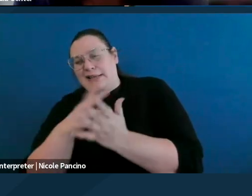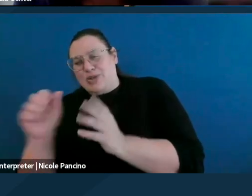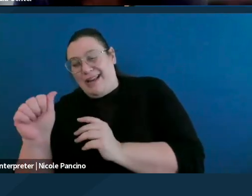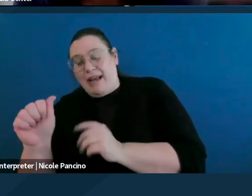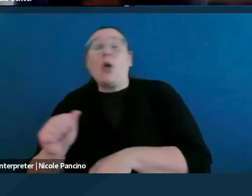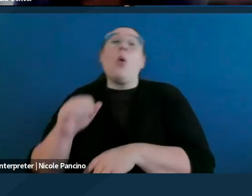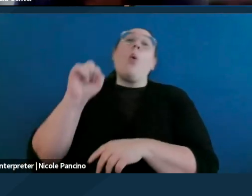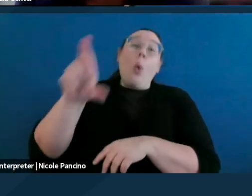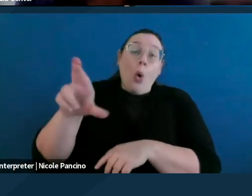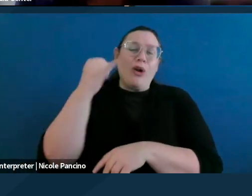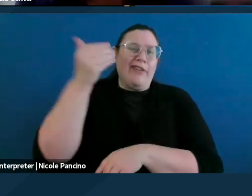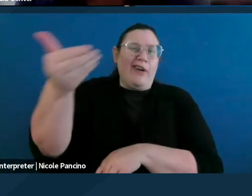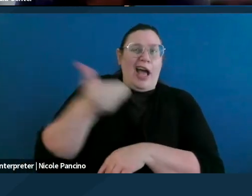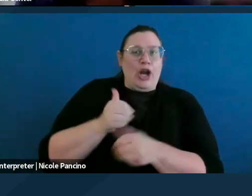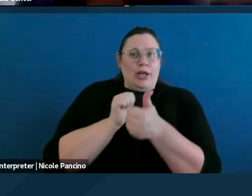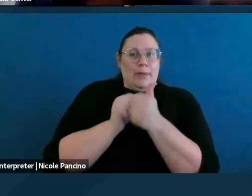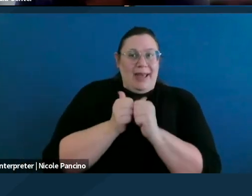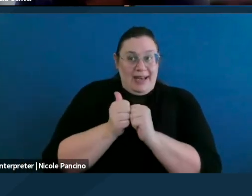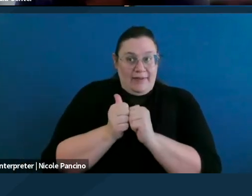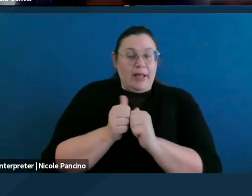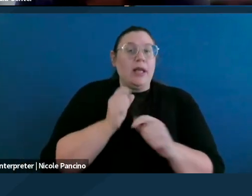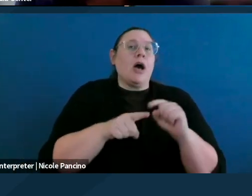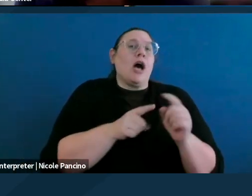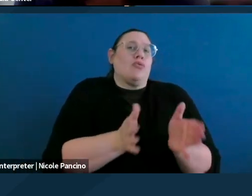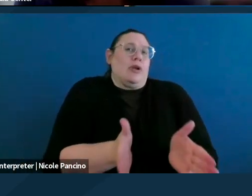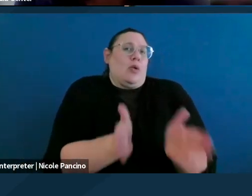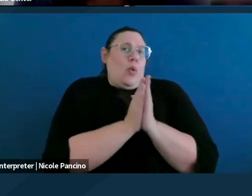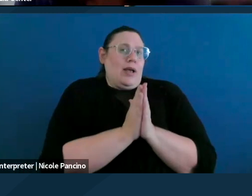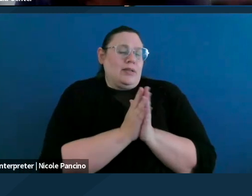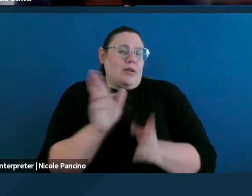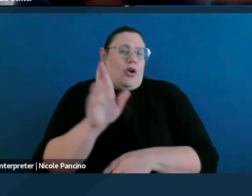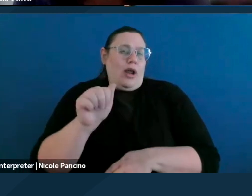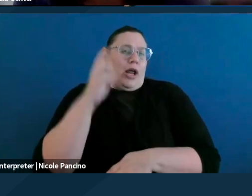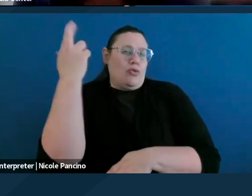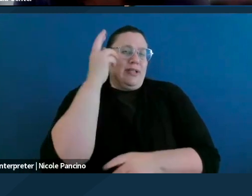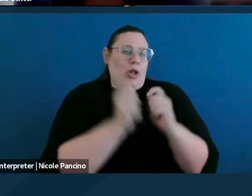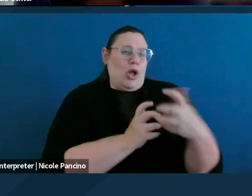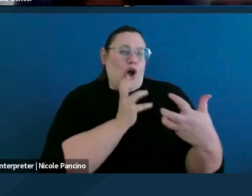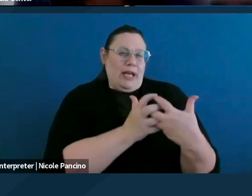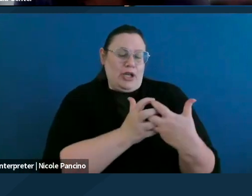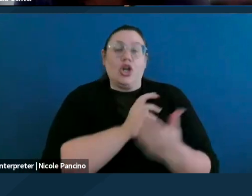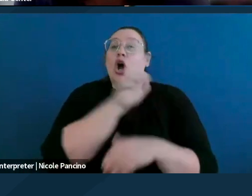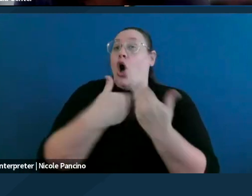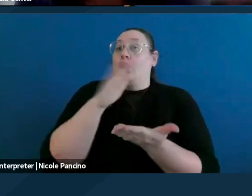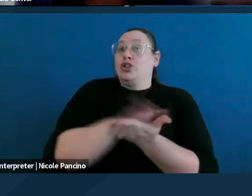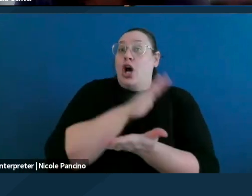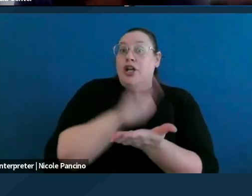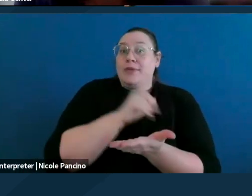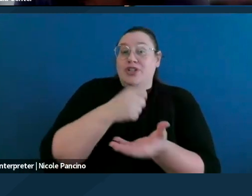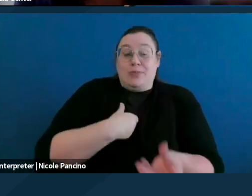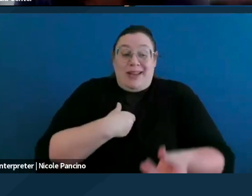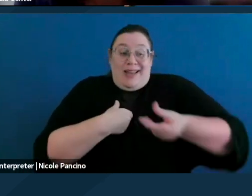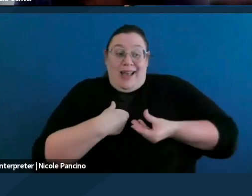hired competitively yet are requesting a reasonable accommodation. All documents should be held only by the